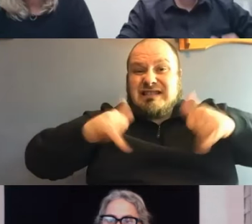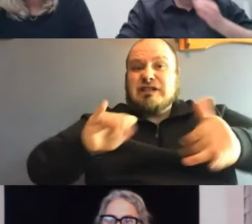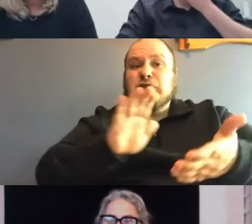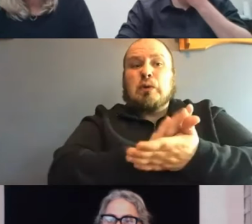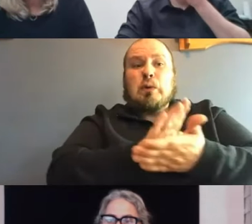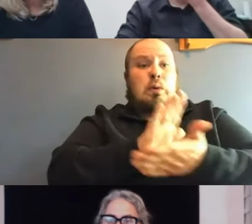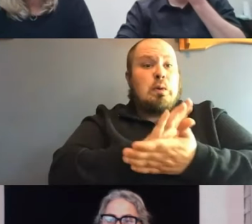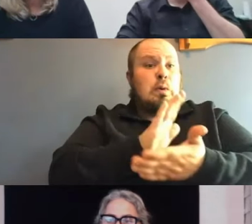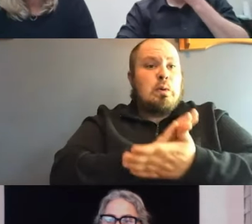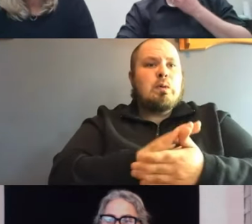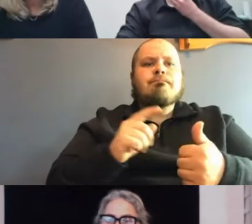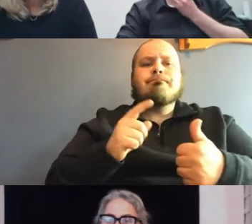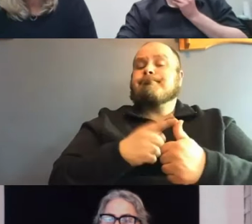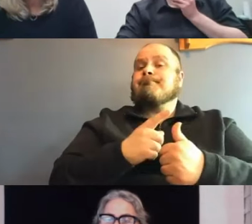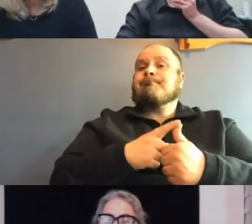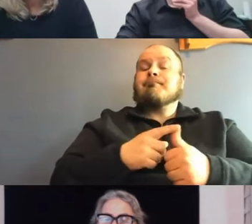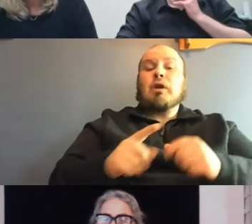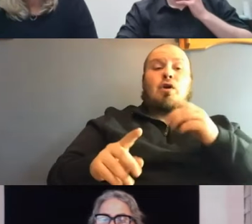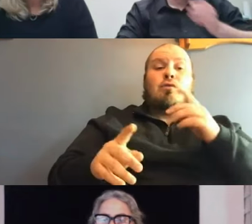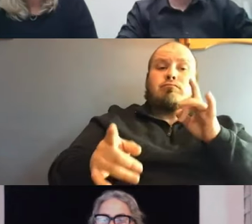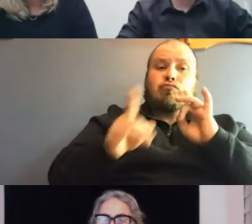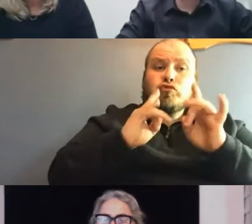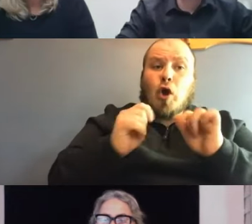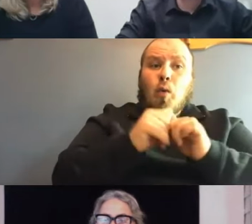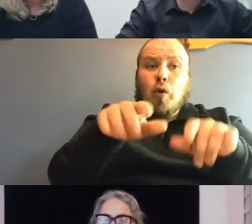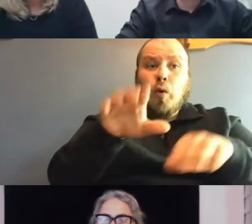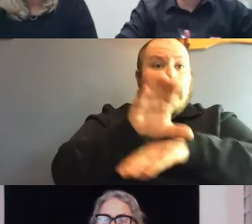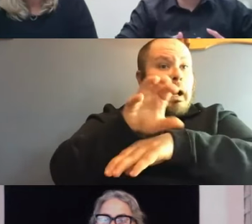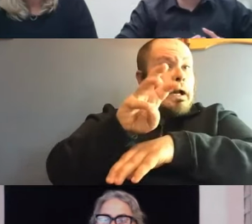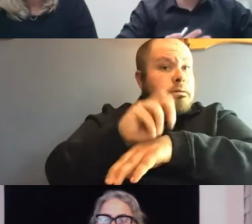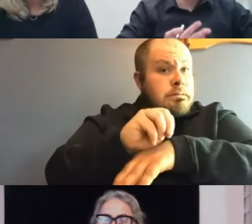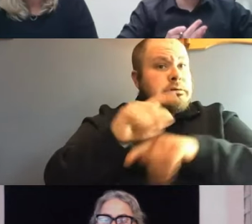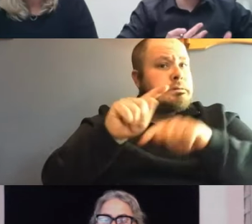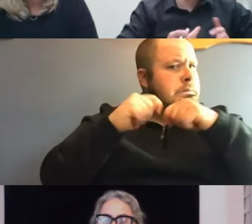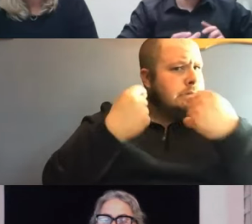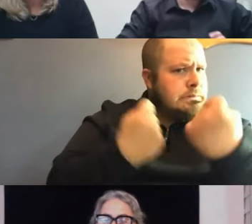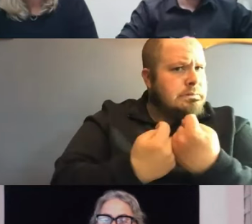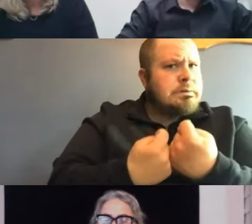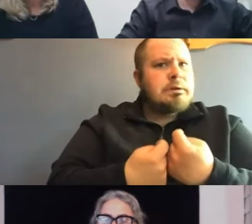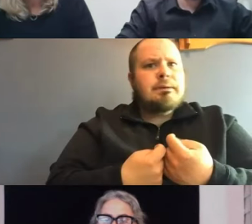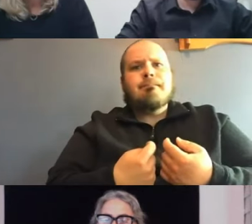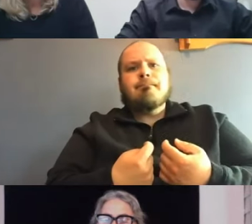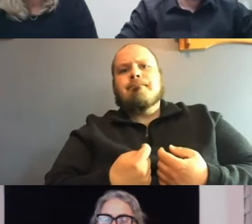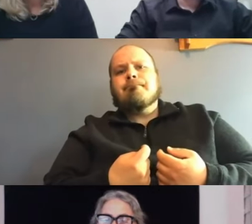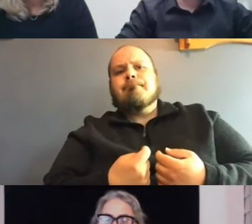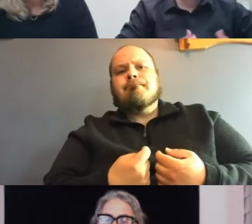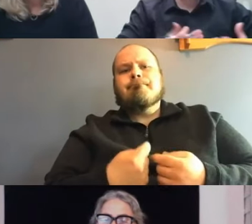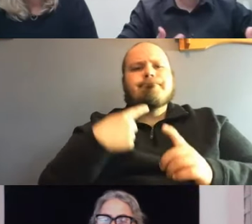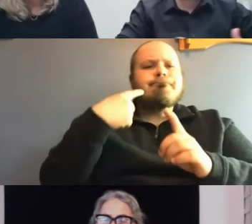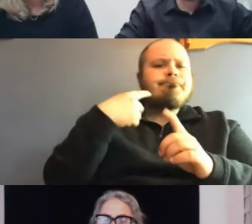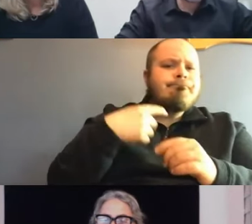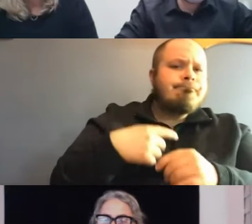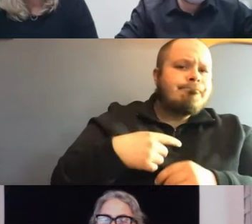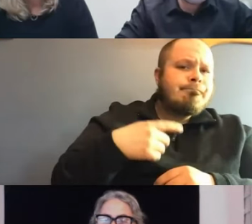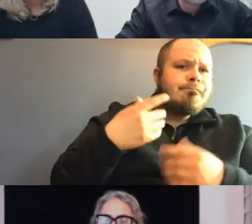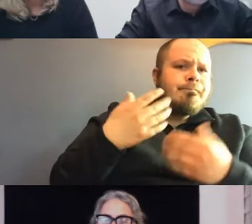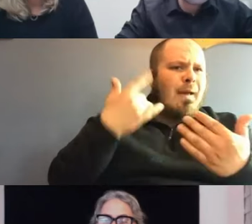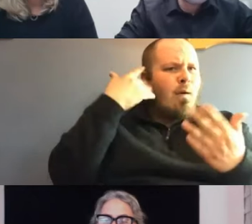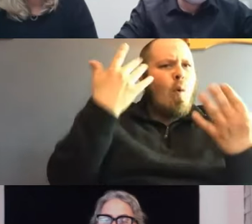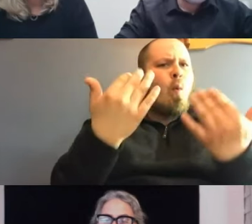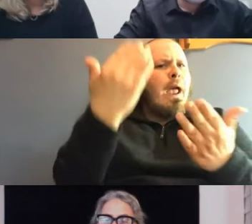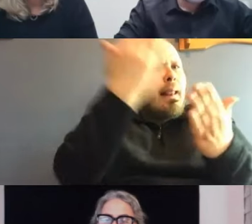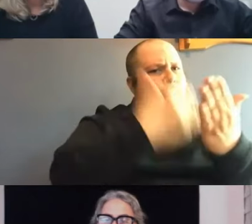Big thing would be to talk to your current team, talk to your case manager who is familiar with things like the wait lists, services that are available, things